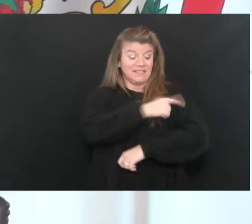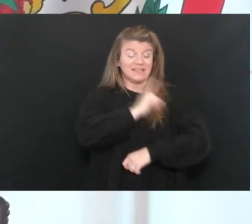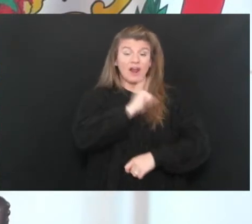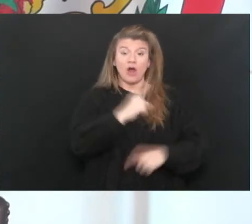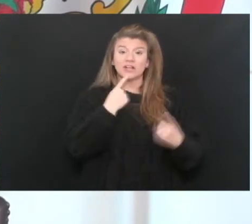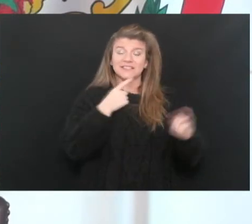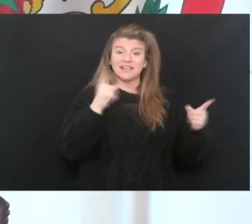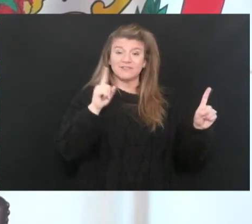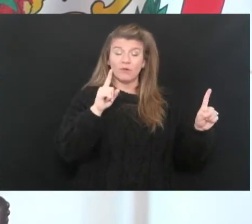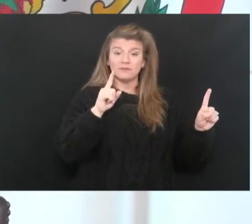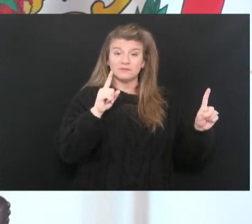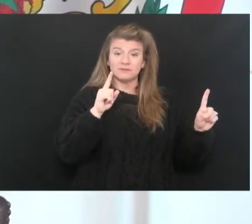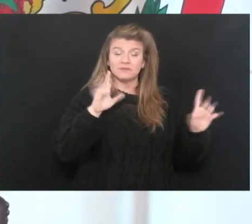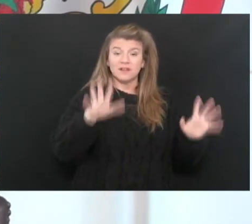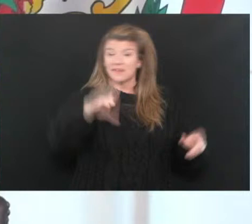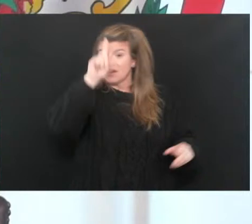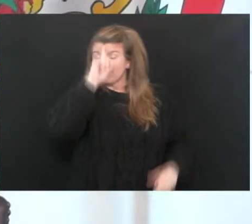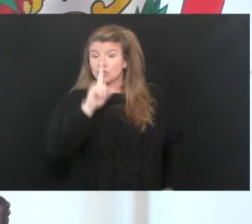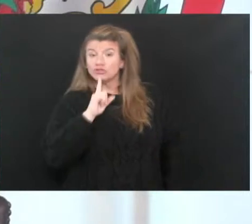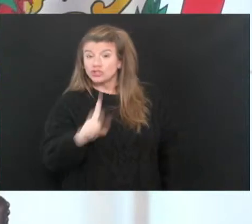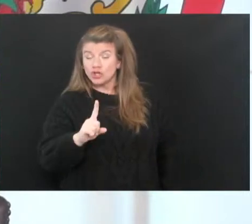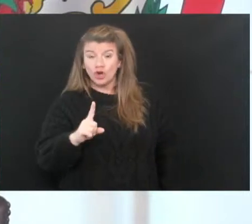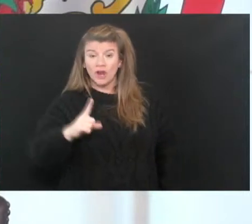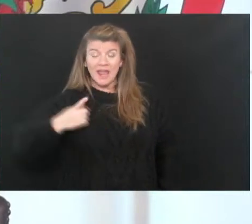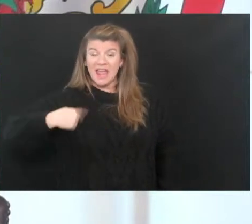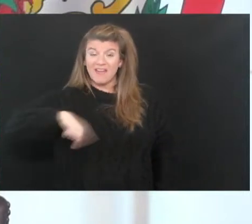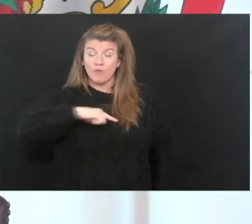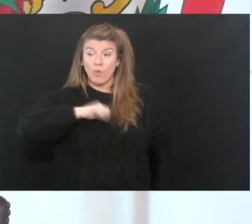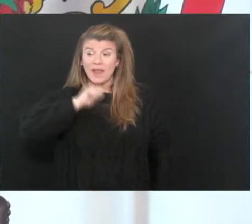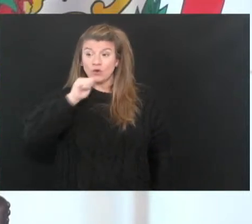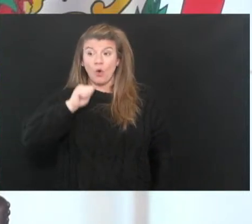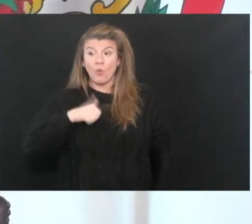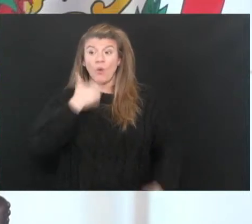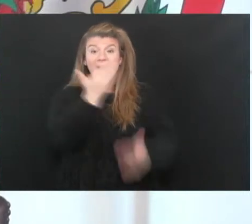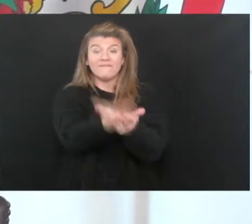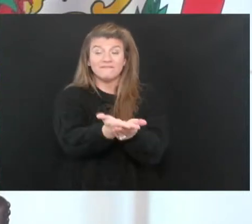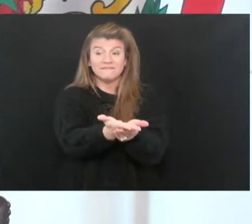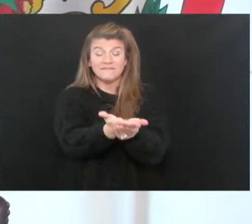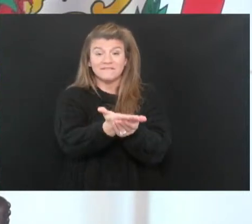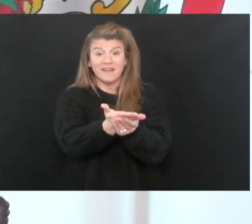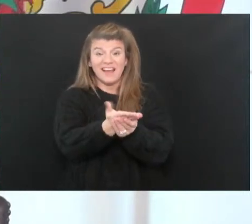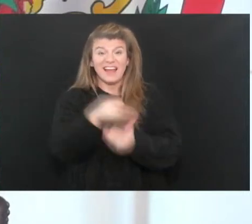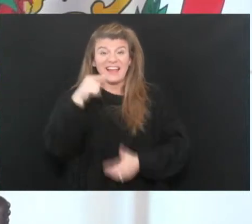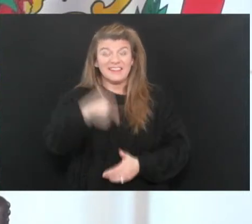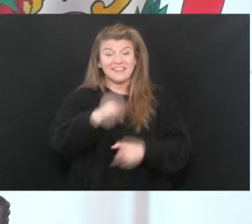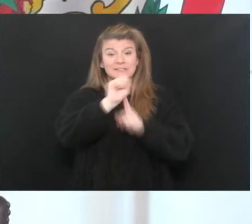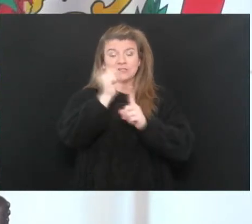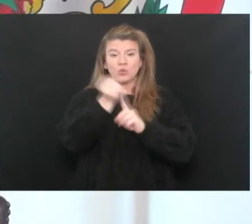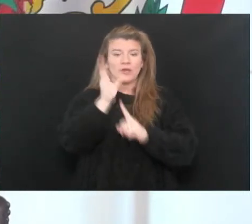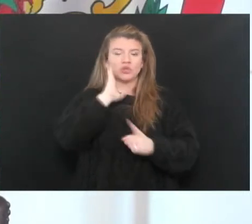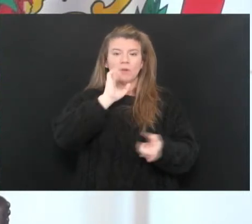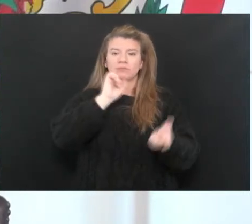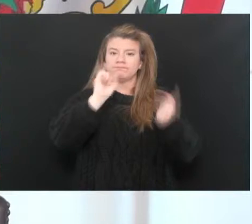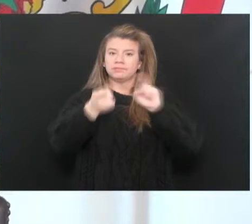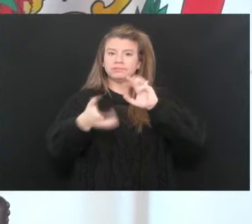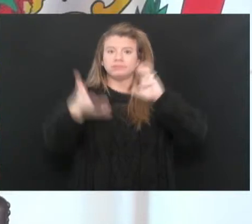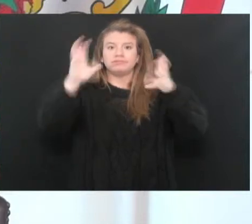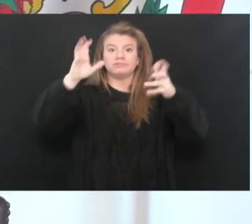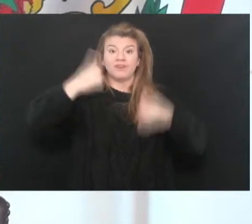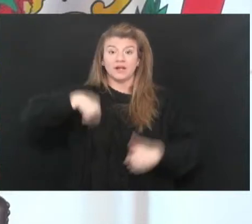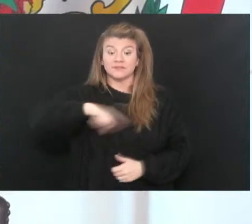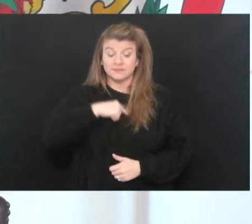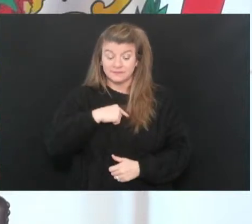Absolutely, if we don't get there, this thing will whiplash on us. And when it